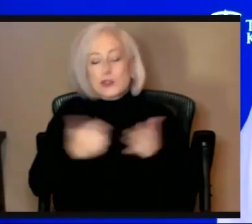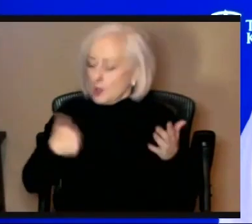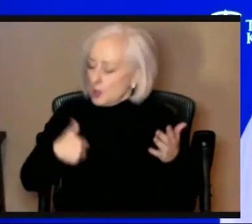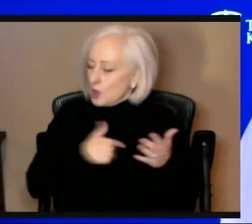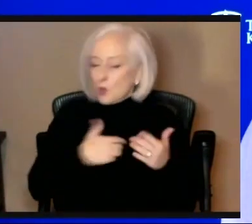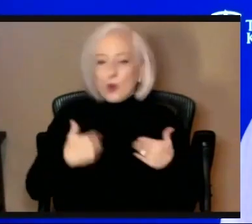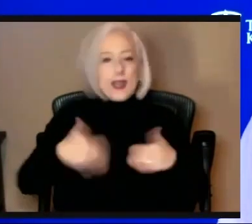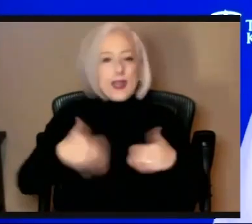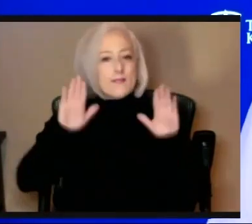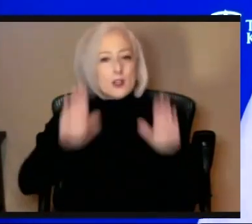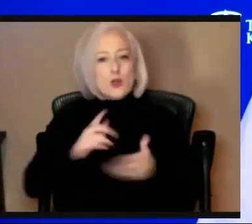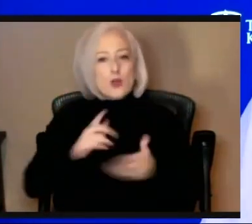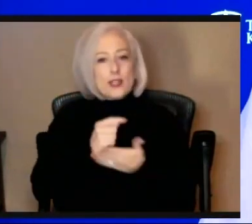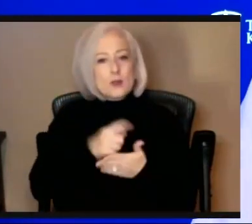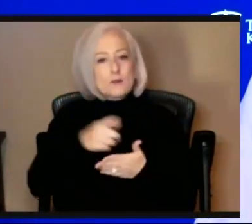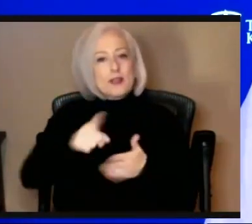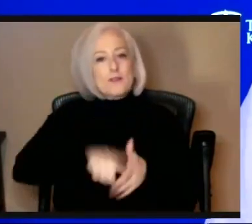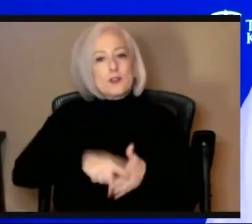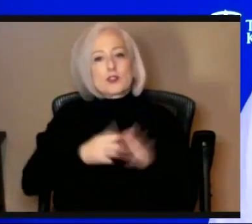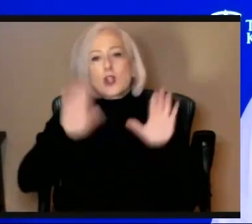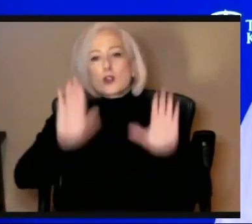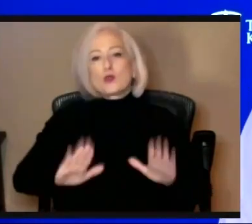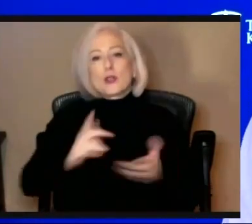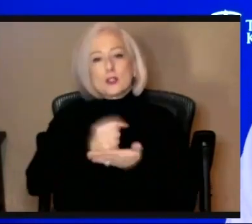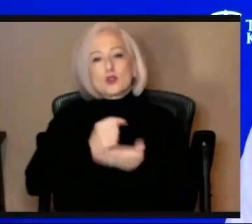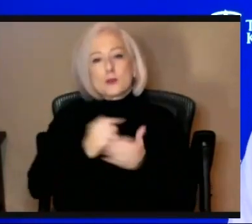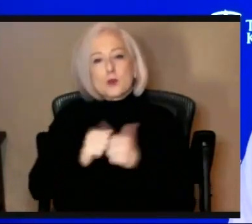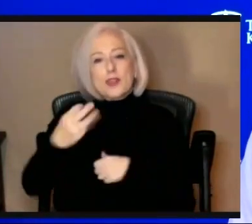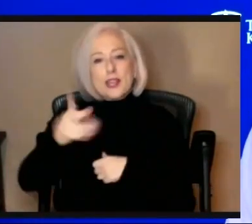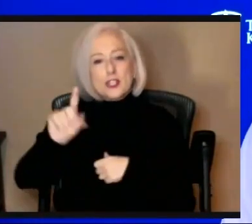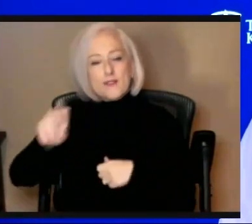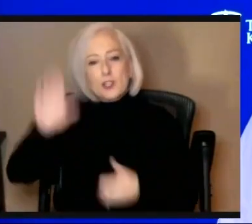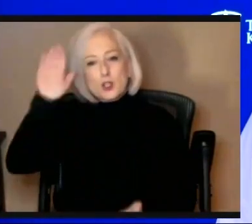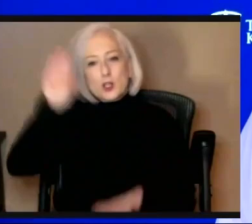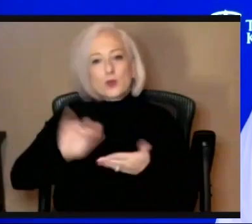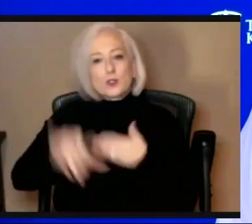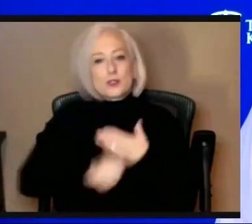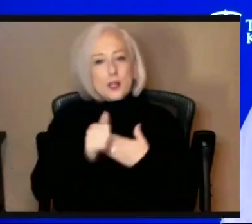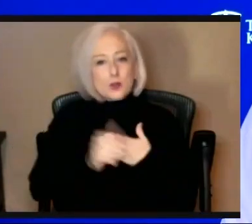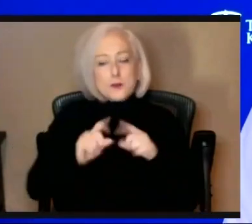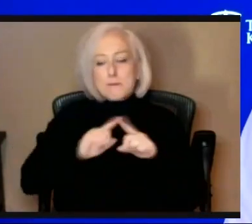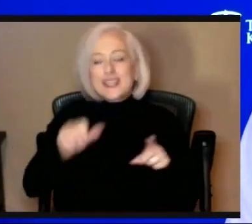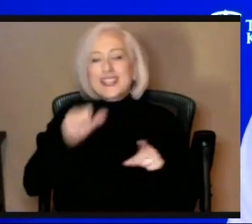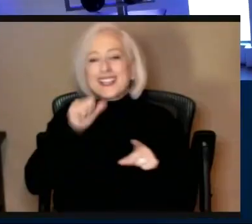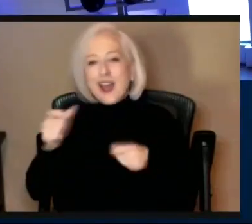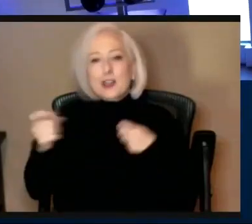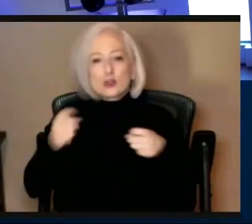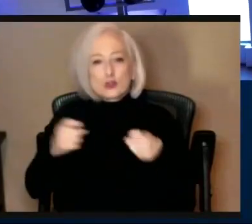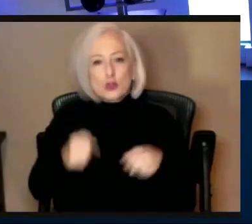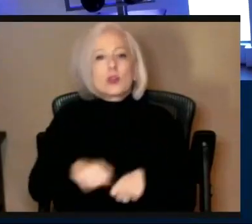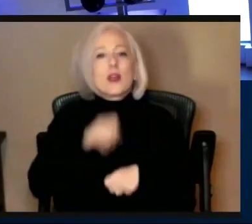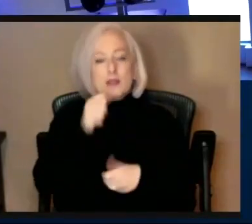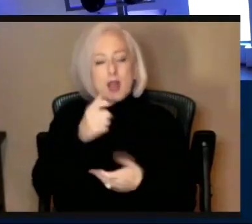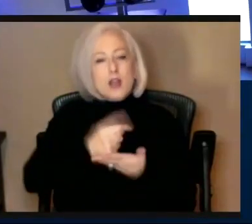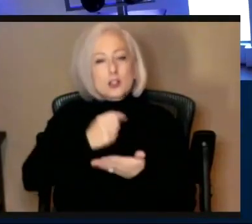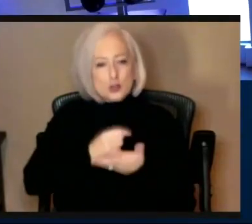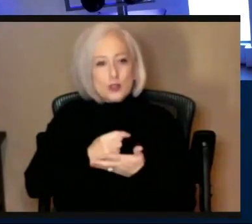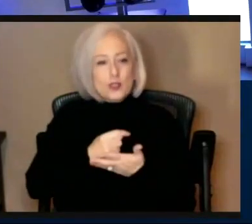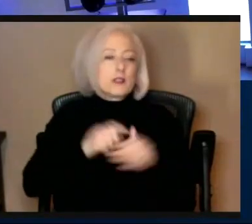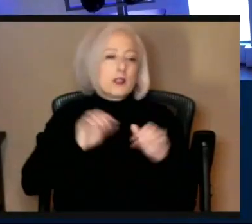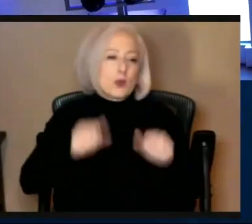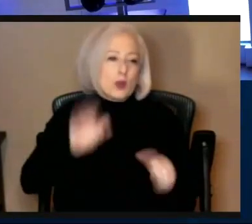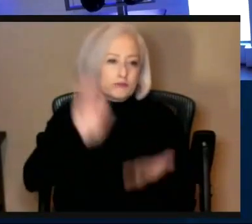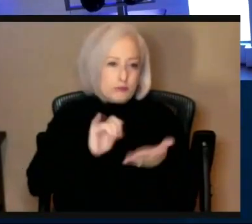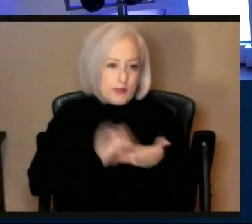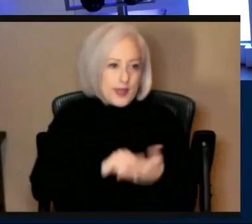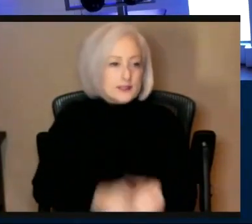early treatment with HIV, you can reduce those risks. But certainly uncontrolled, untreated HIV is definitely a risk factor. All right, Dr. Seitz, I'm going to let you get to those cool people upstairs.